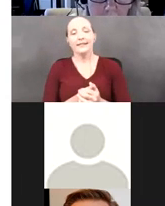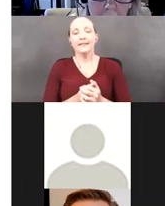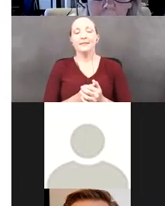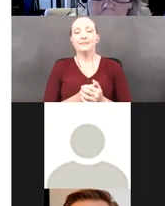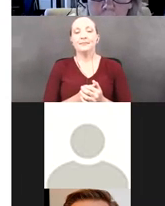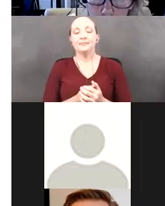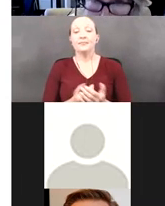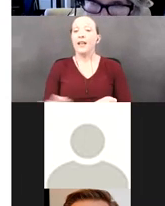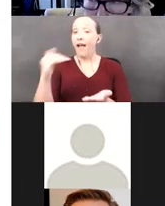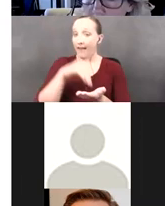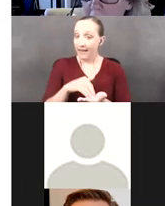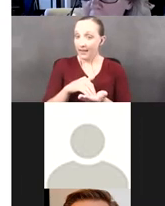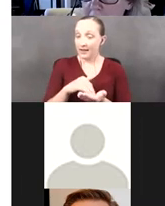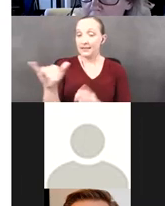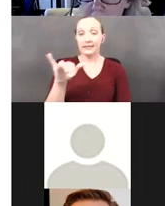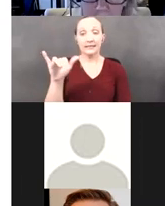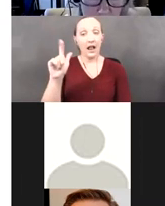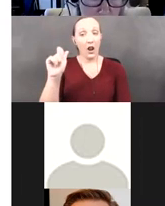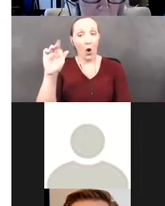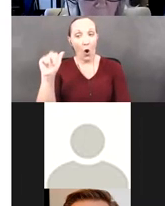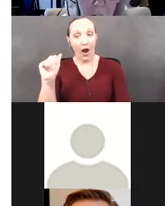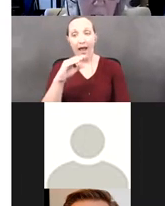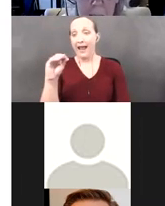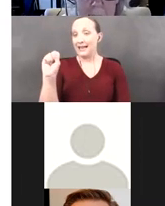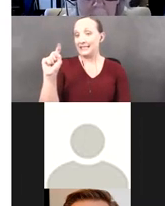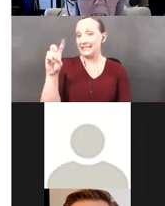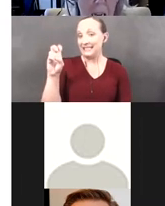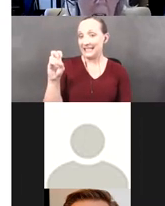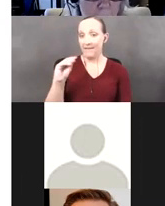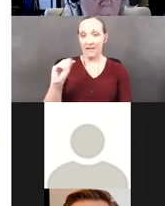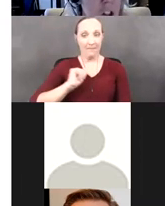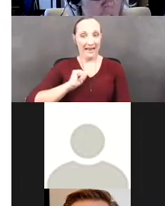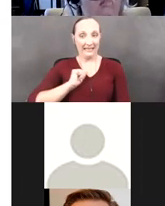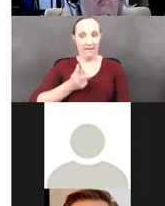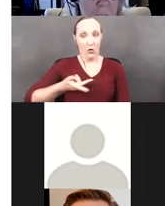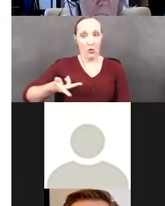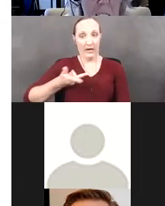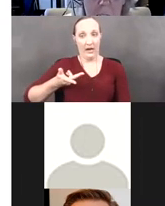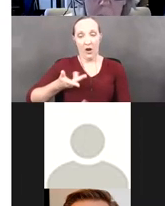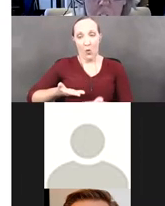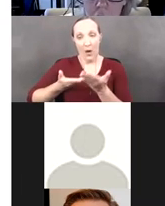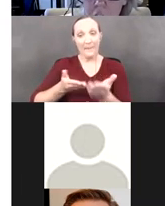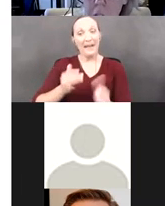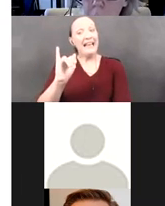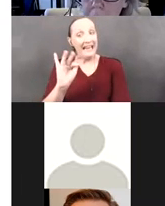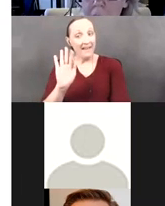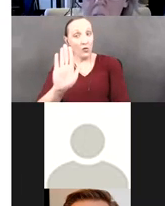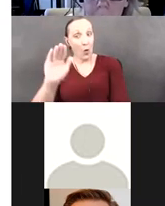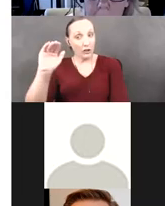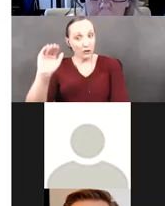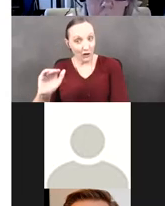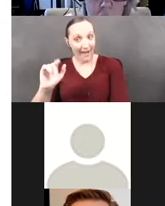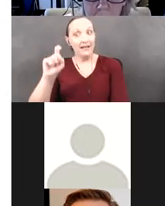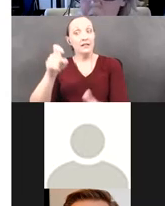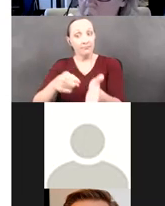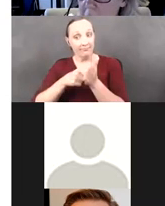eso. Y como Laura and Steve and Laura myself y Steve recommended, y yo if your child recomendamos, does need si some su additional hijo support, necesita